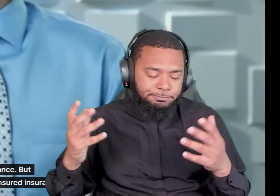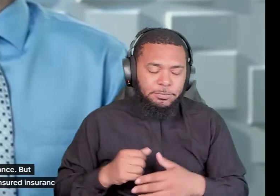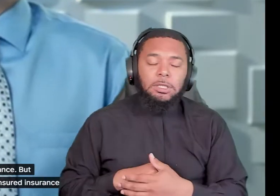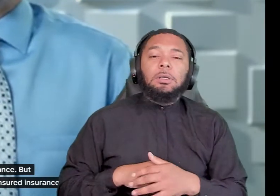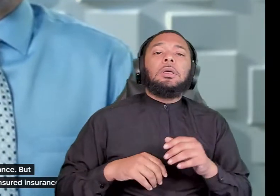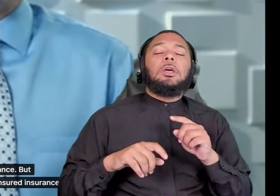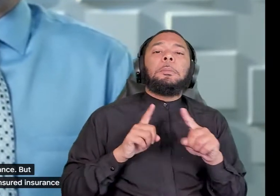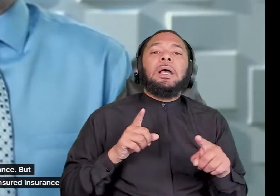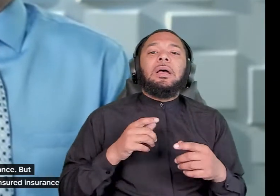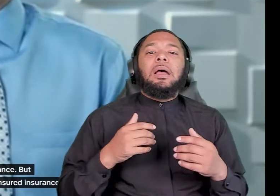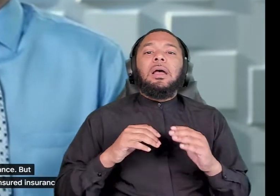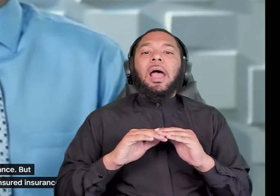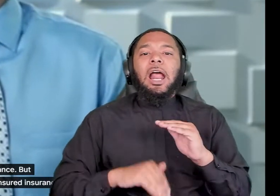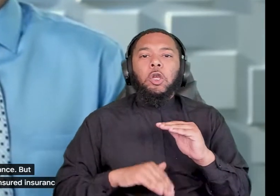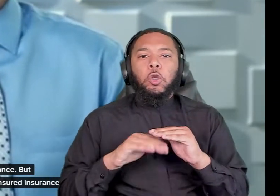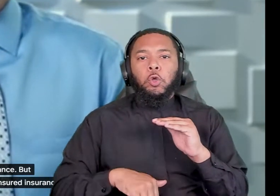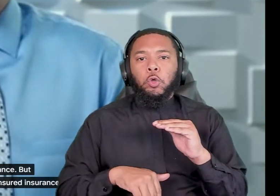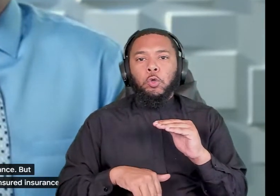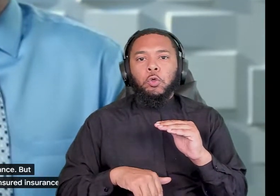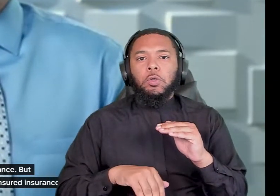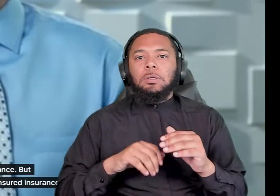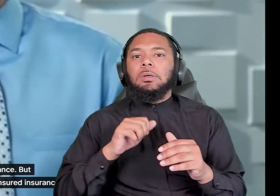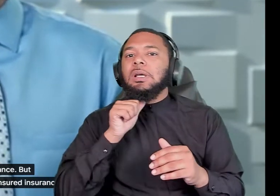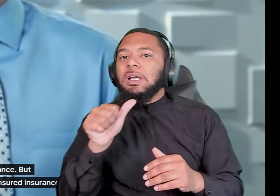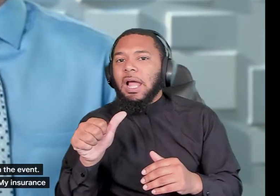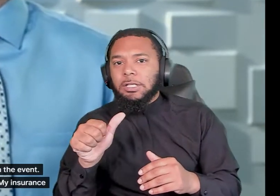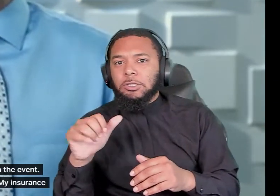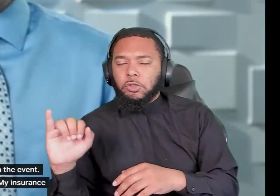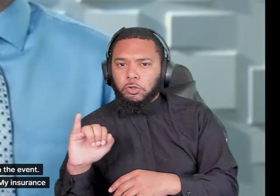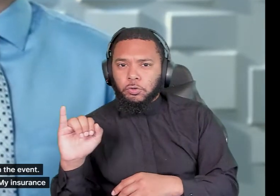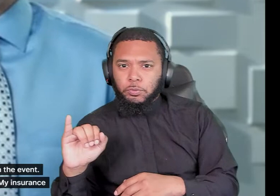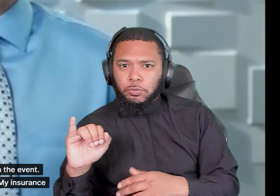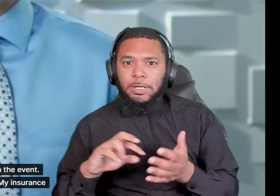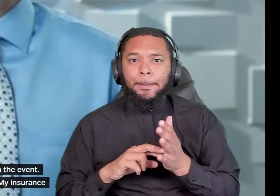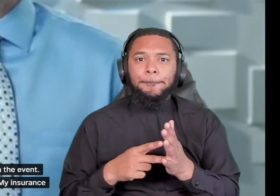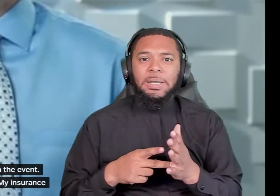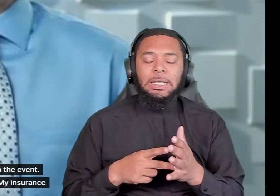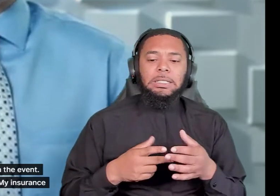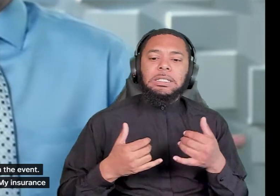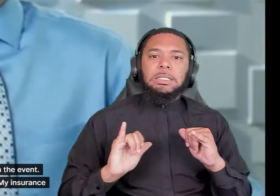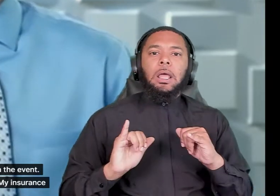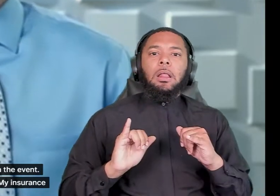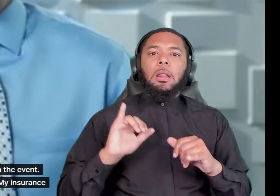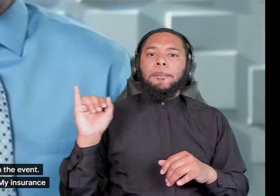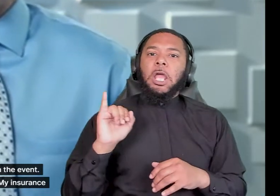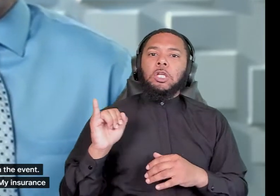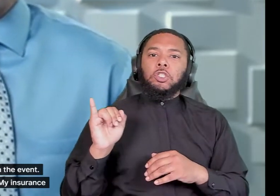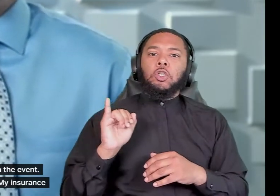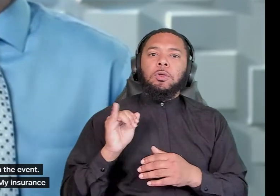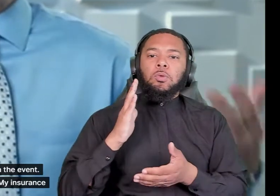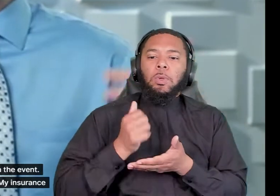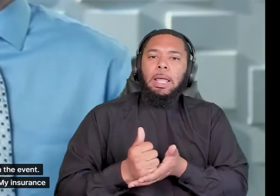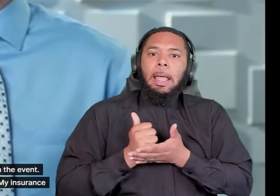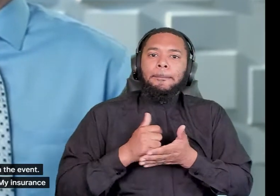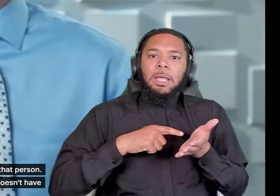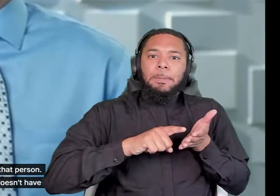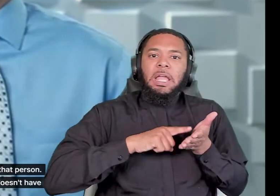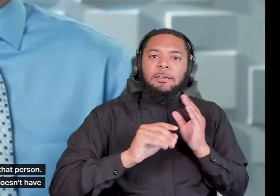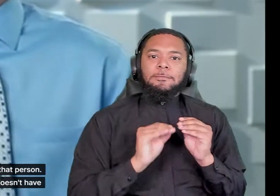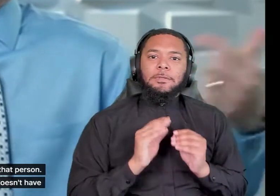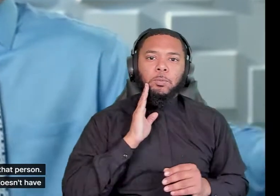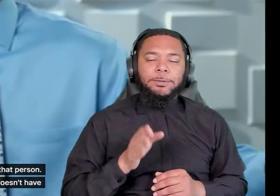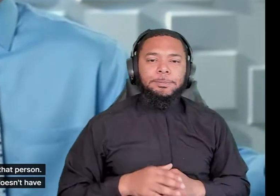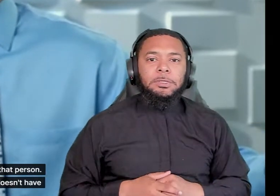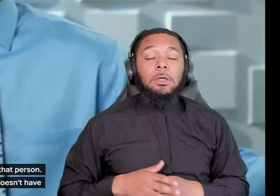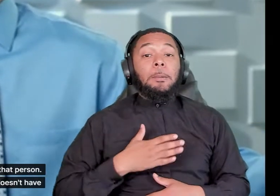having underinsurance or uninsured insurance means I'm still covered in the event they can't pay for it. Now, my insurance